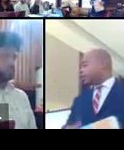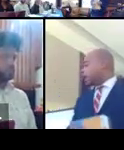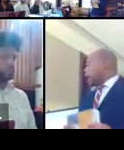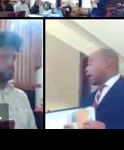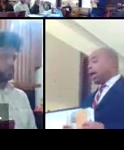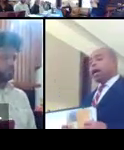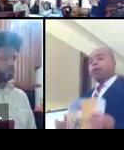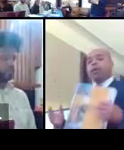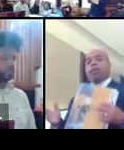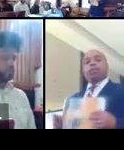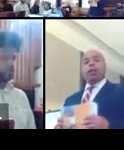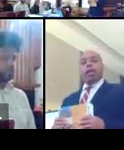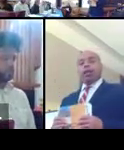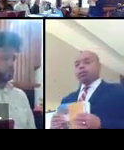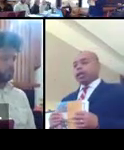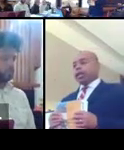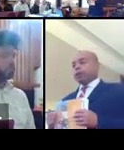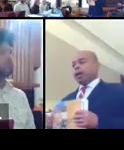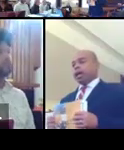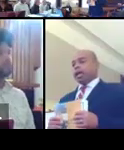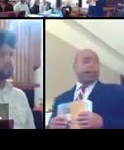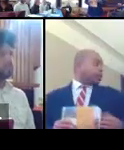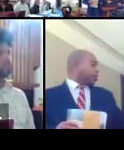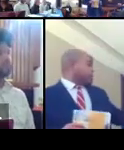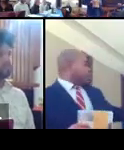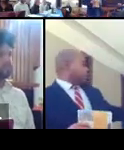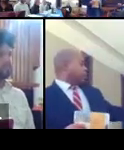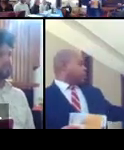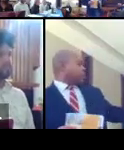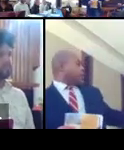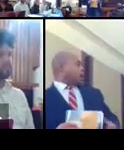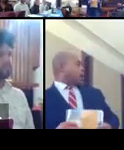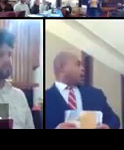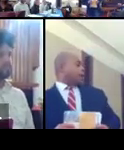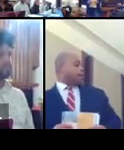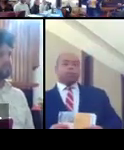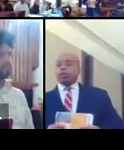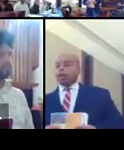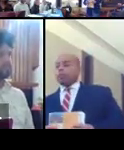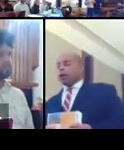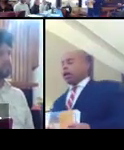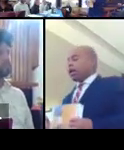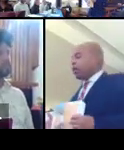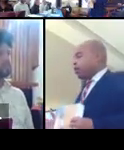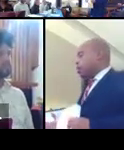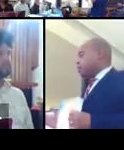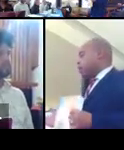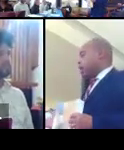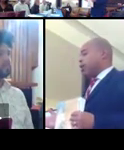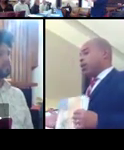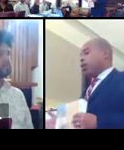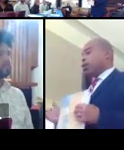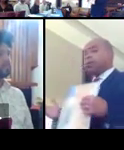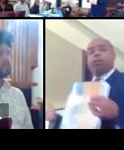right to you guys, or the lead behind, and Sunny Holton, I'm sorry too, is the lead behind